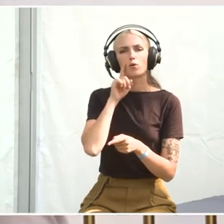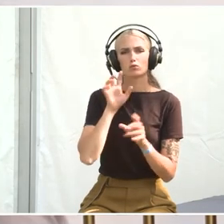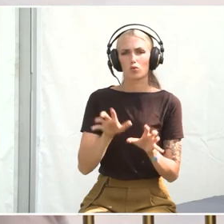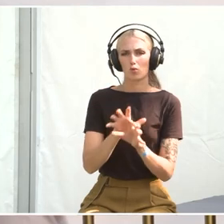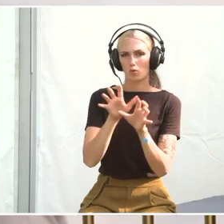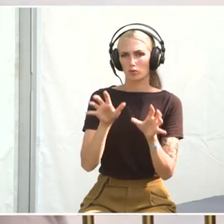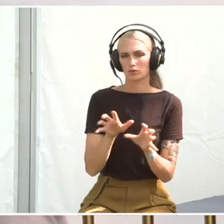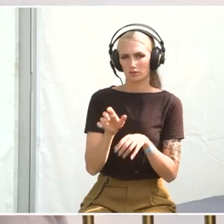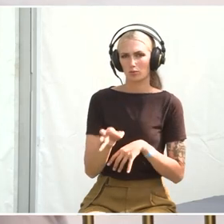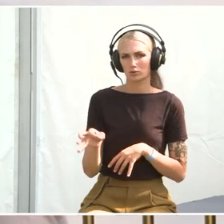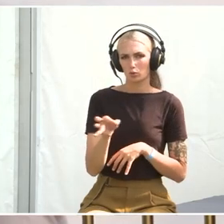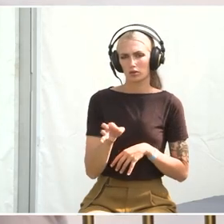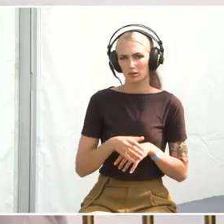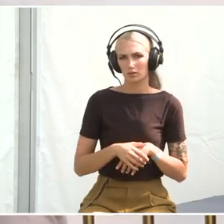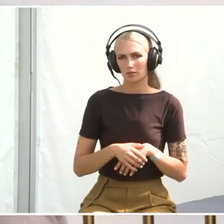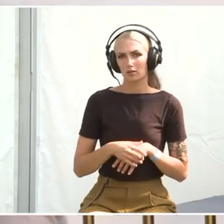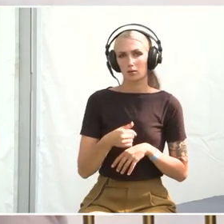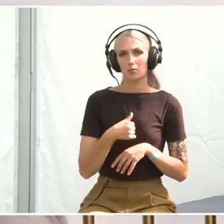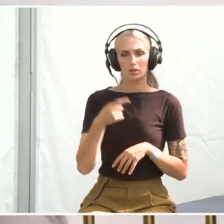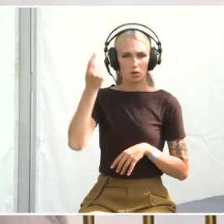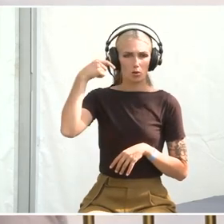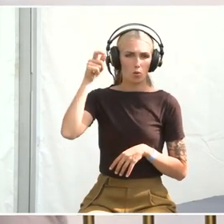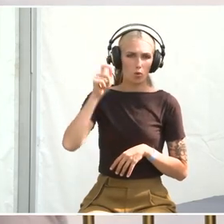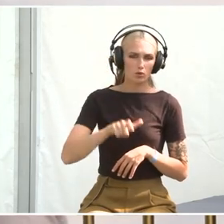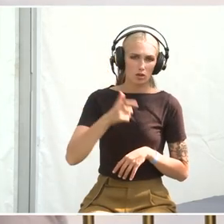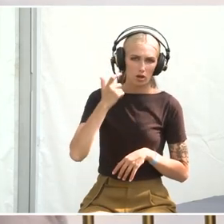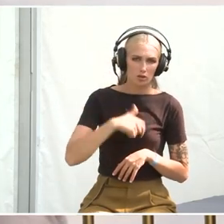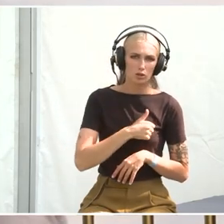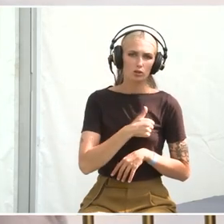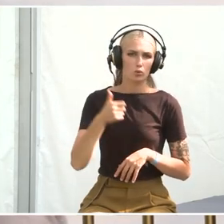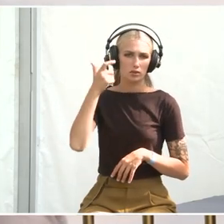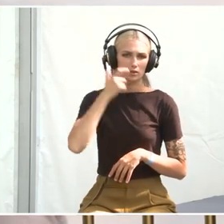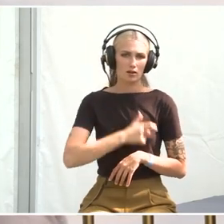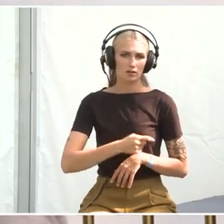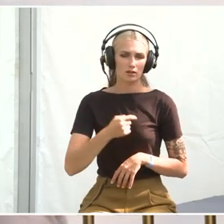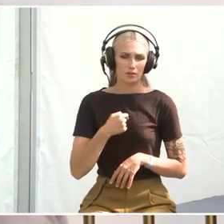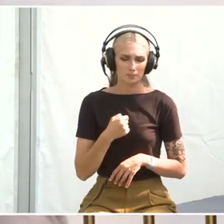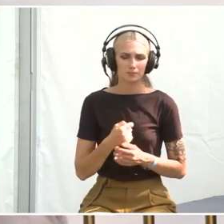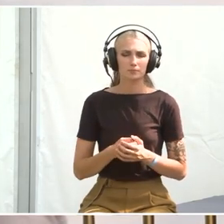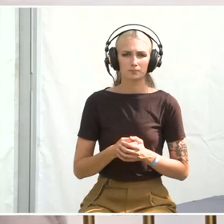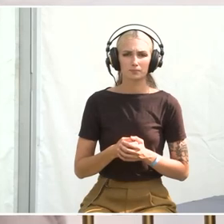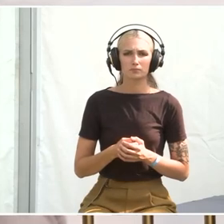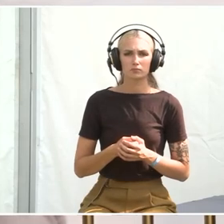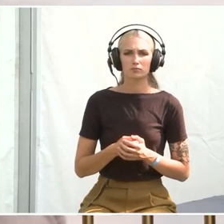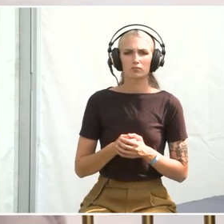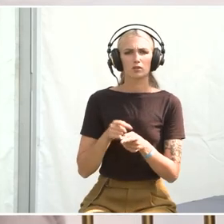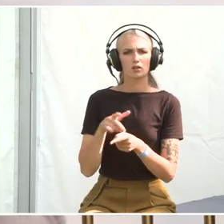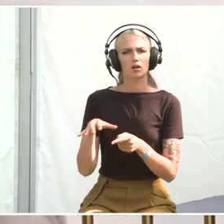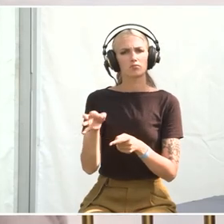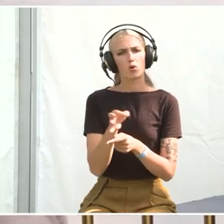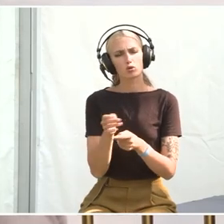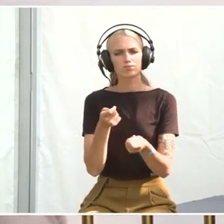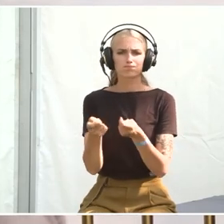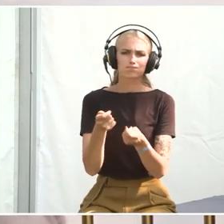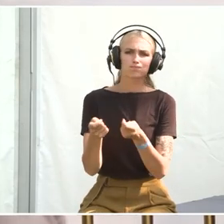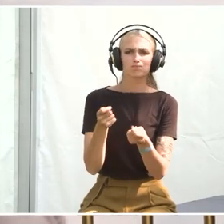have, I am the founder and CEO, and as all good organizations that work with technology, we started